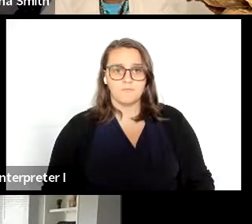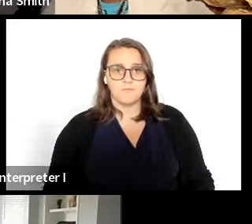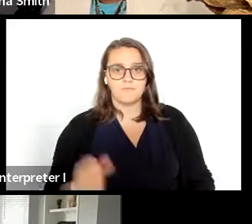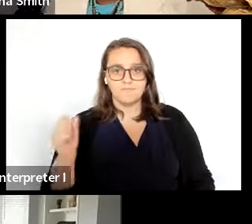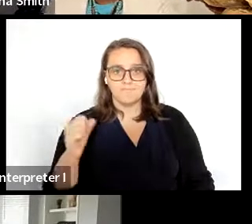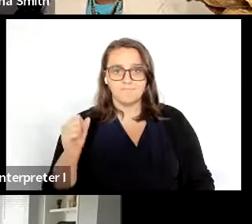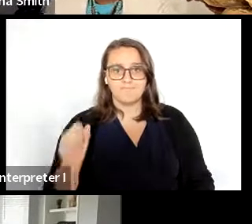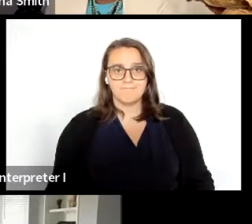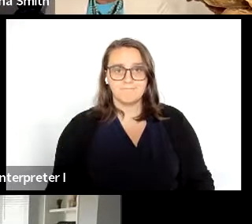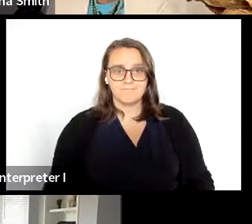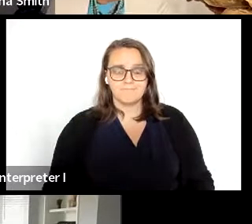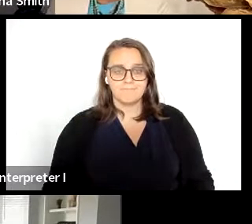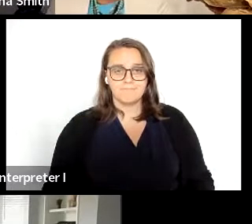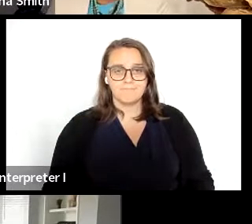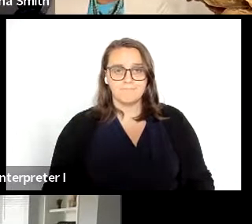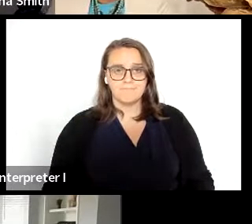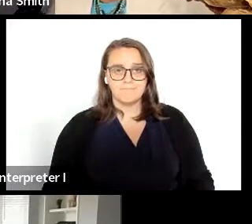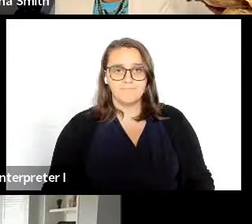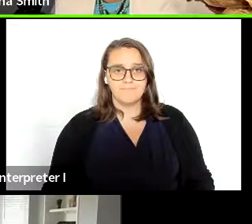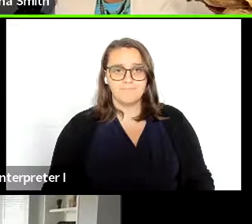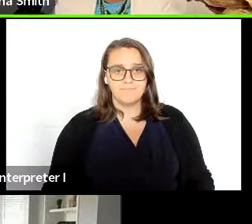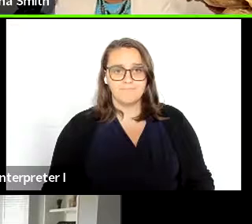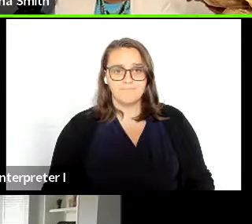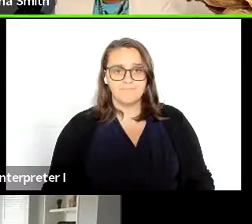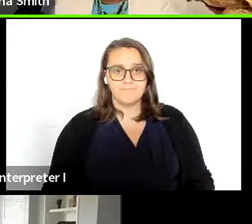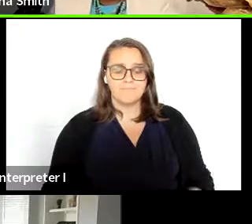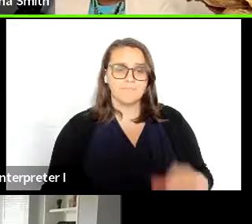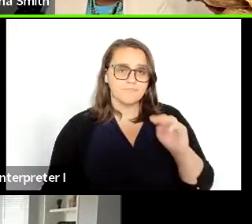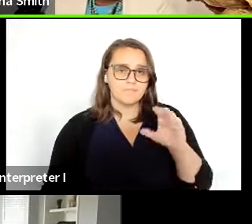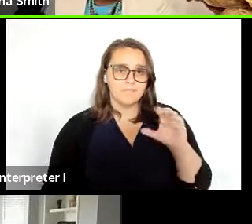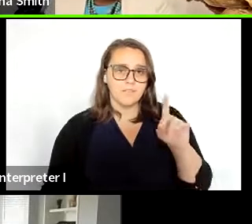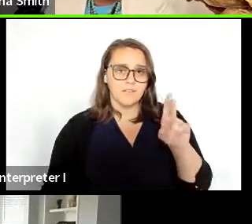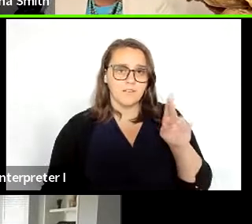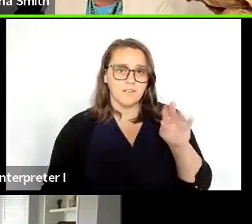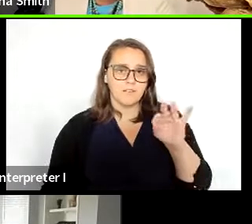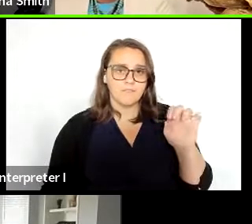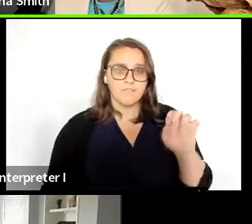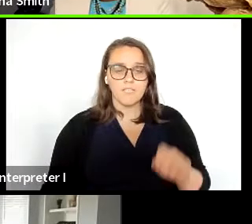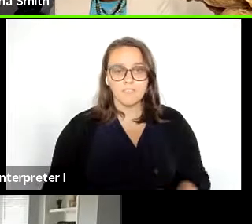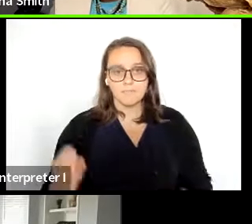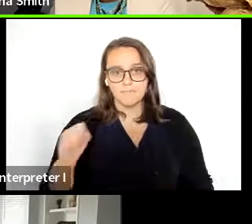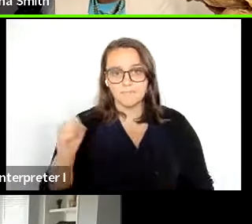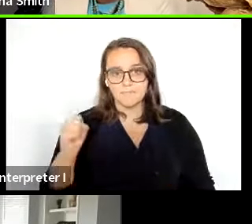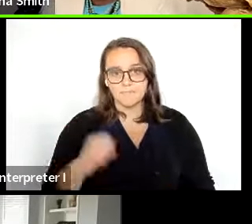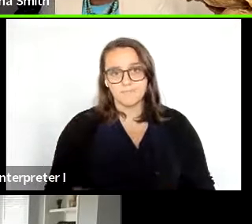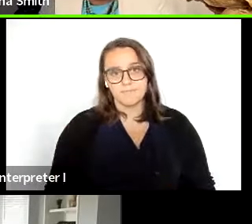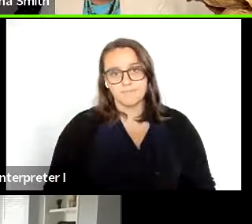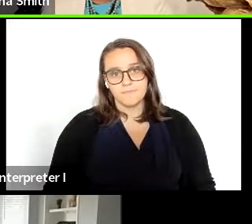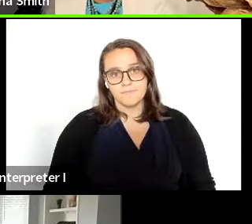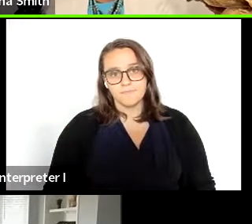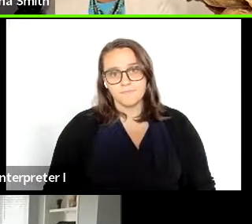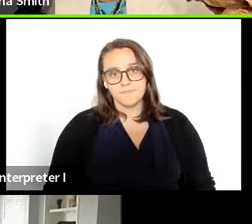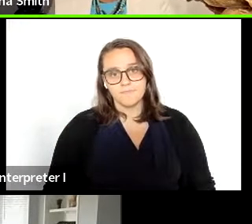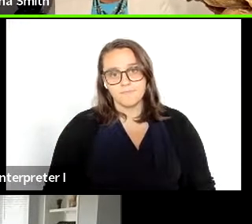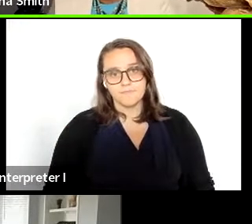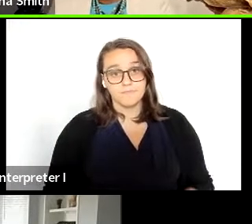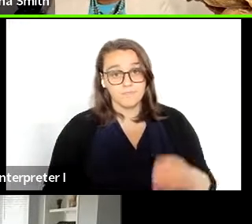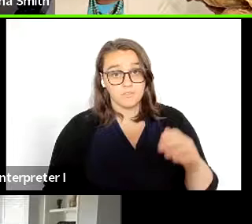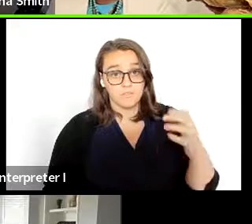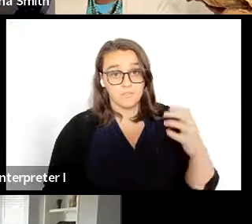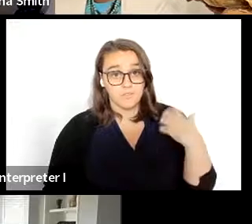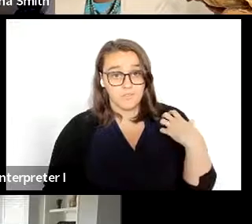Yes. Councilmember Lewis George votes yes. Councilmember McDuffie. Yes. Councilmember McDuffie votes yes. Chairman